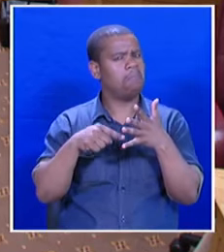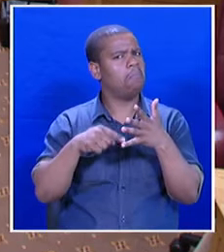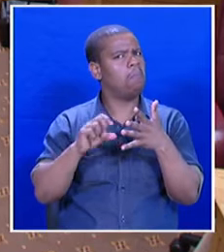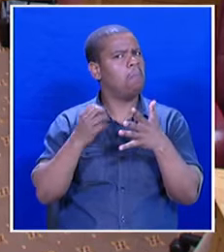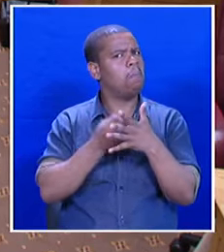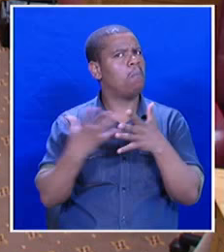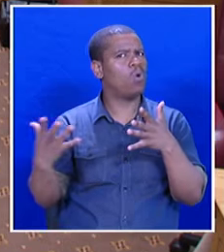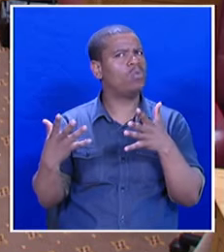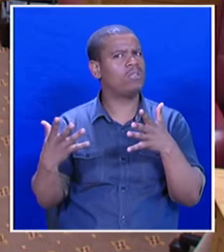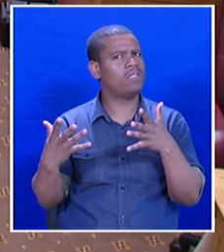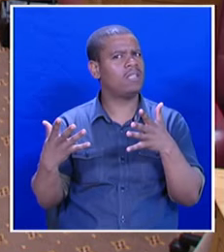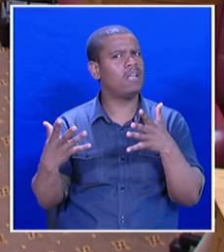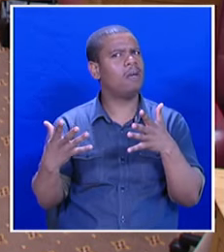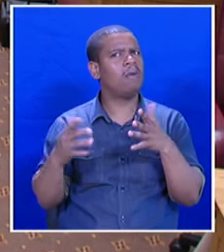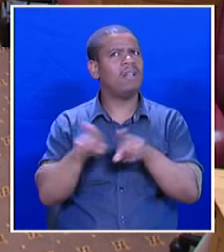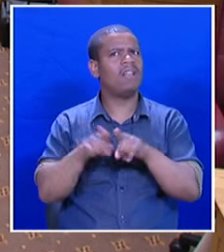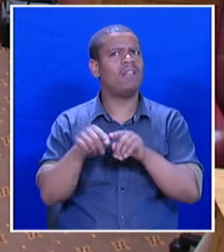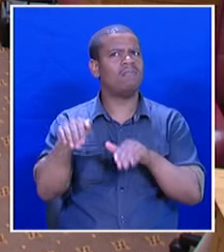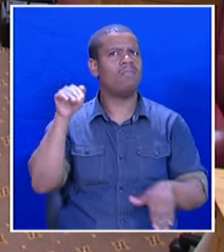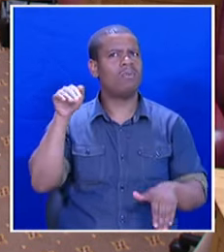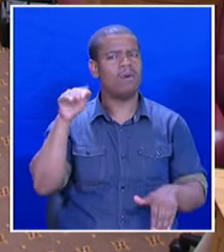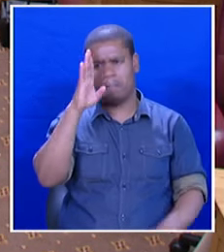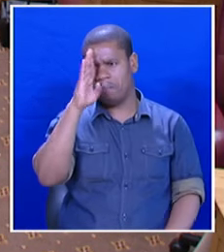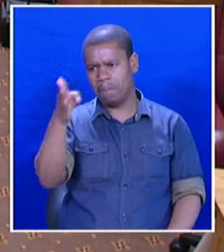to the Deputy President of the country.